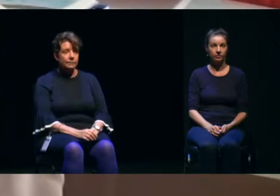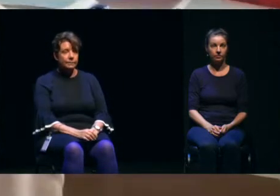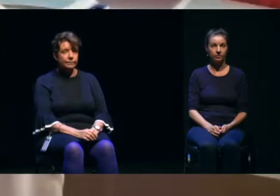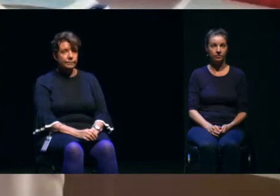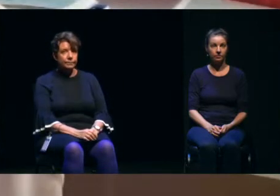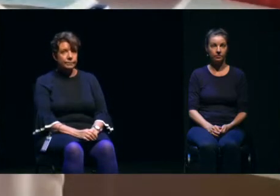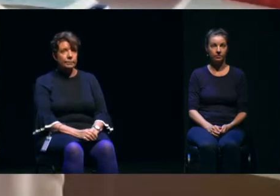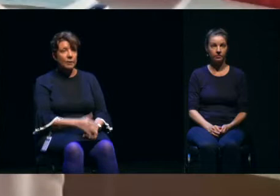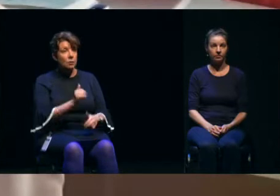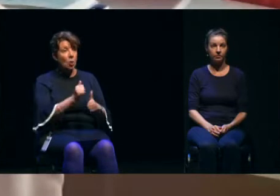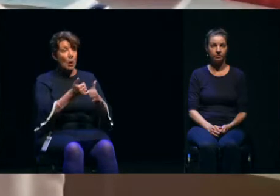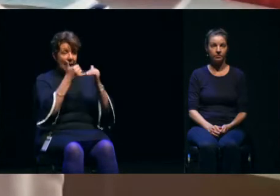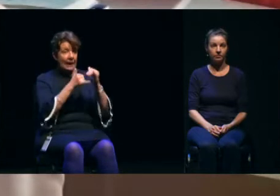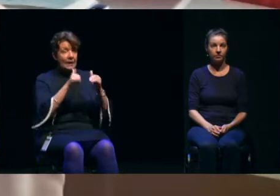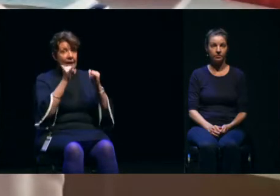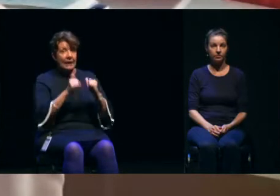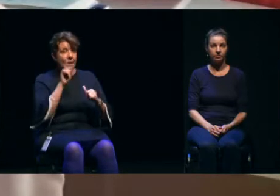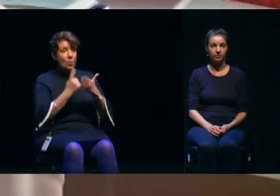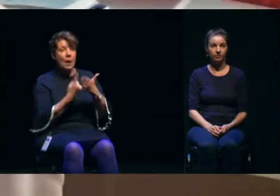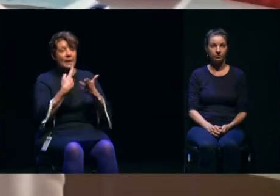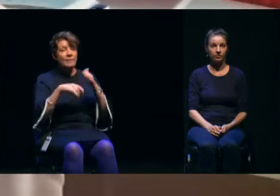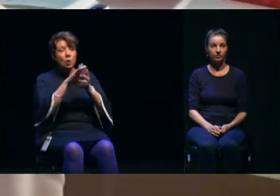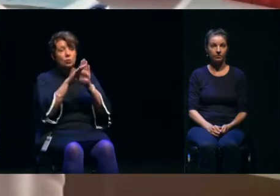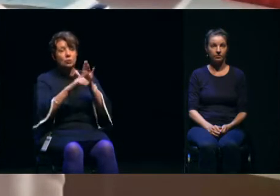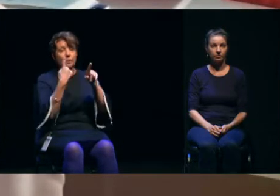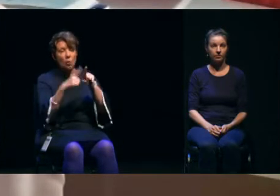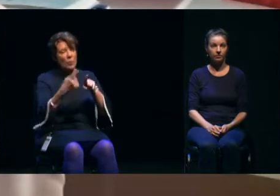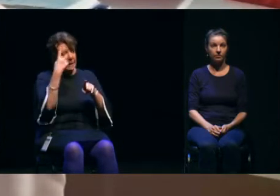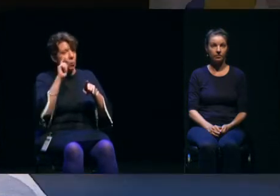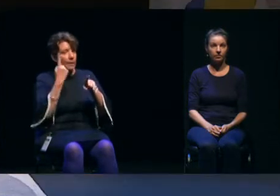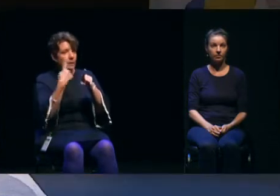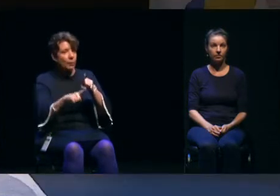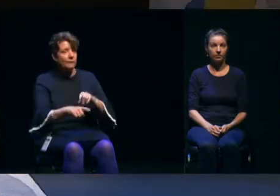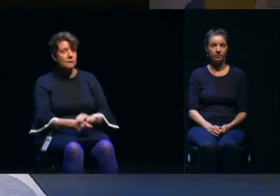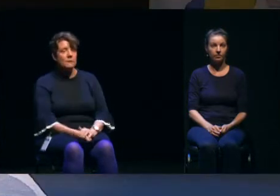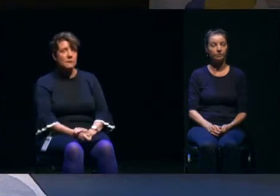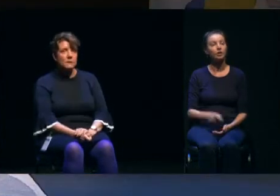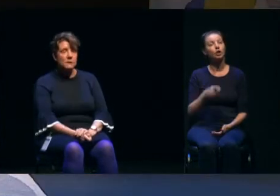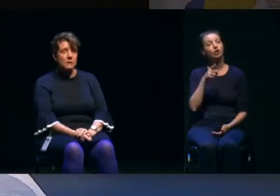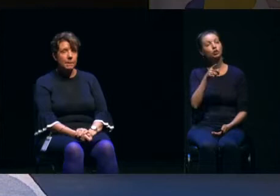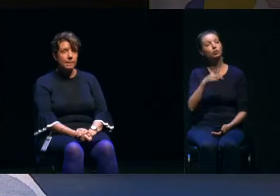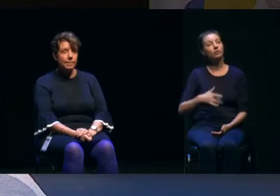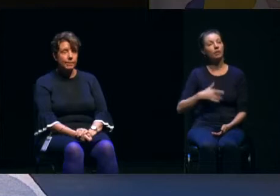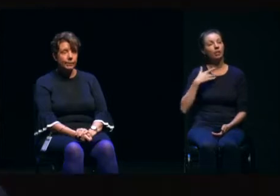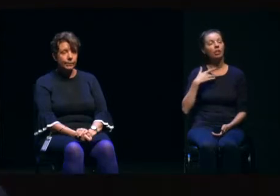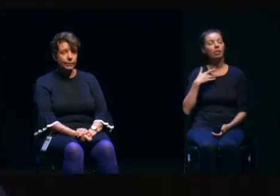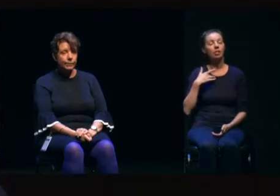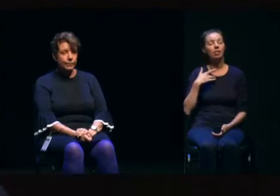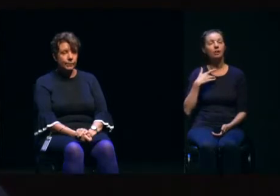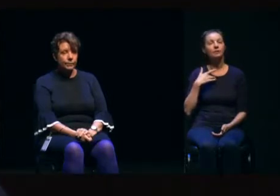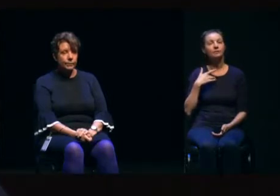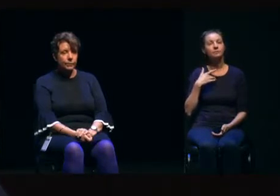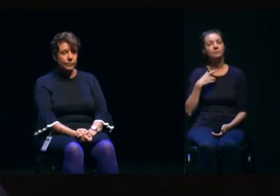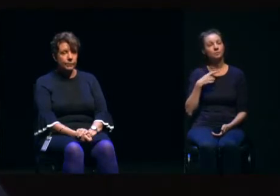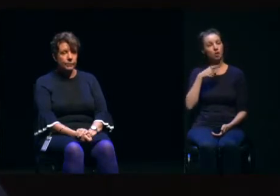legally, that will happen if the constitution is approved as we think it will. Do you feel that that